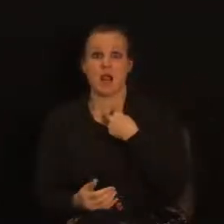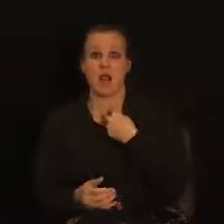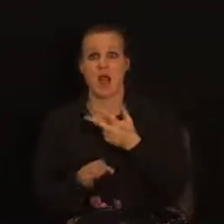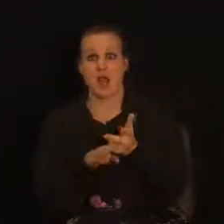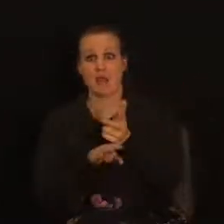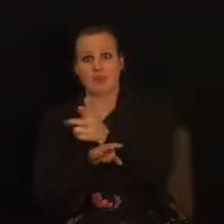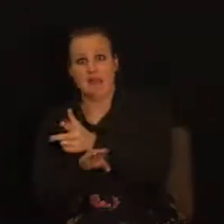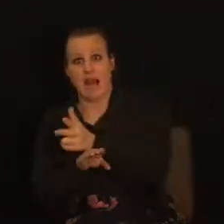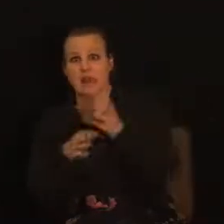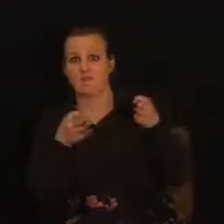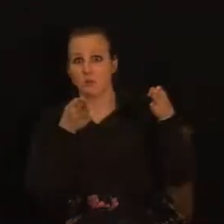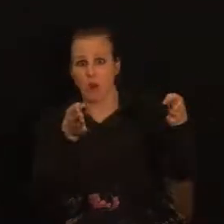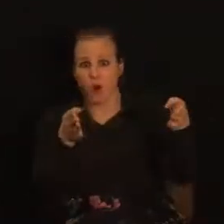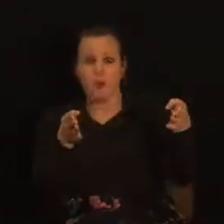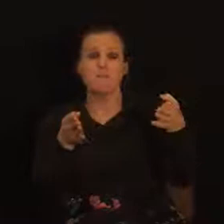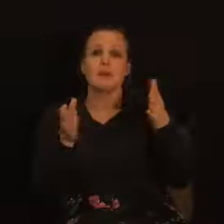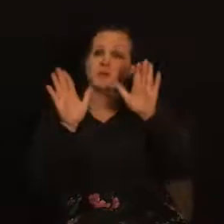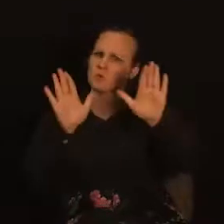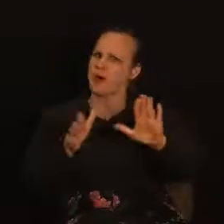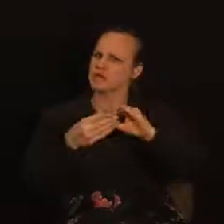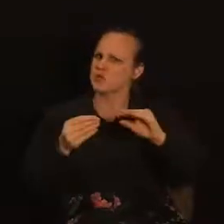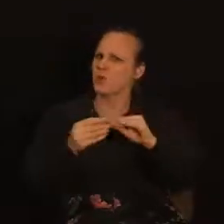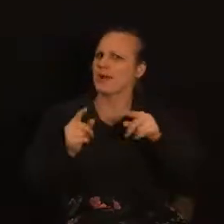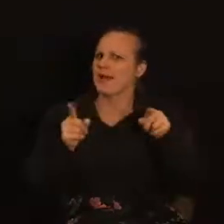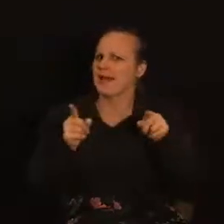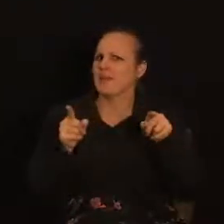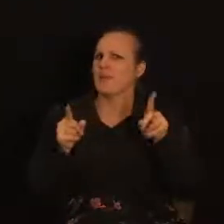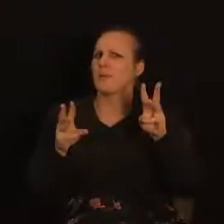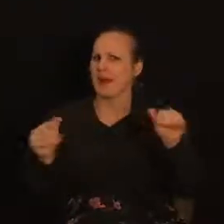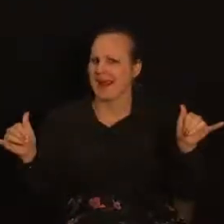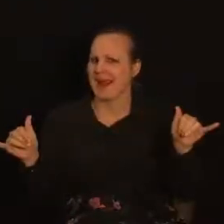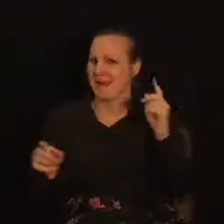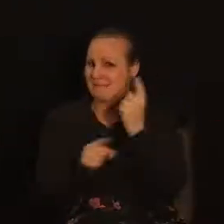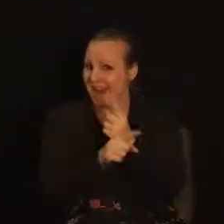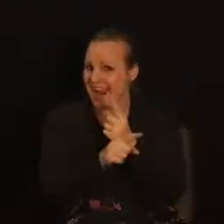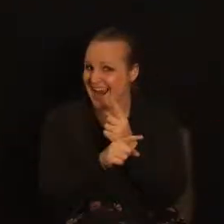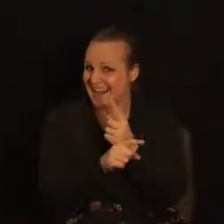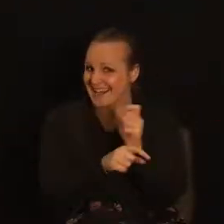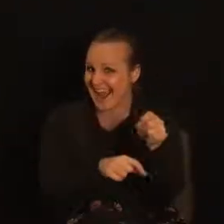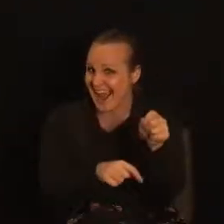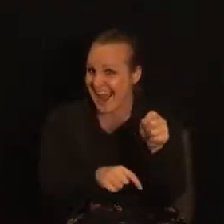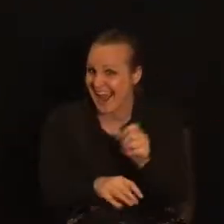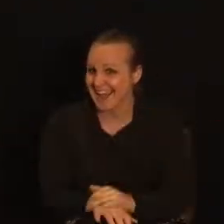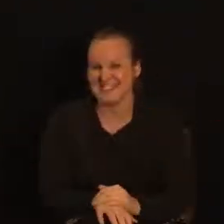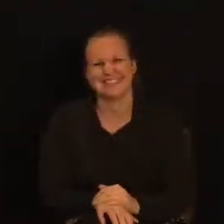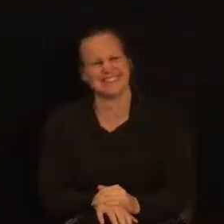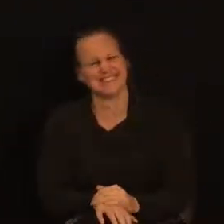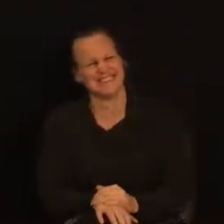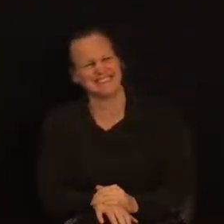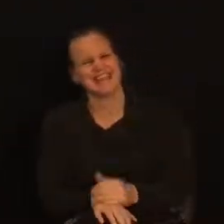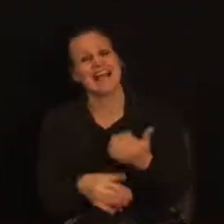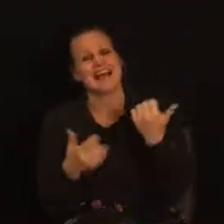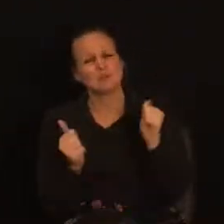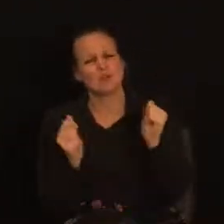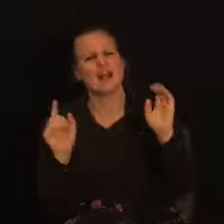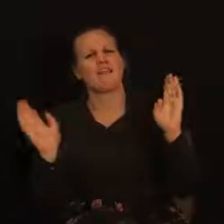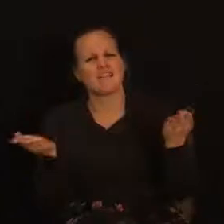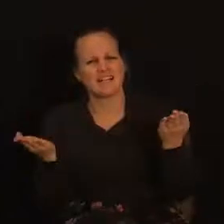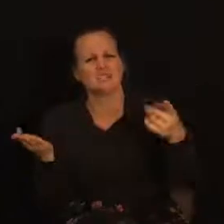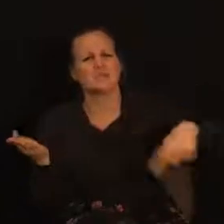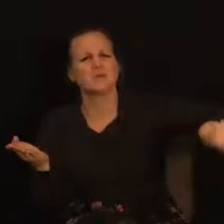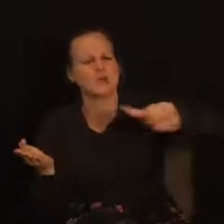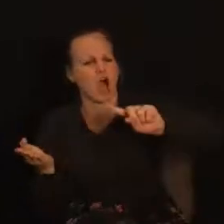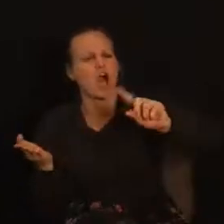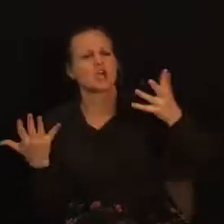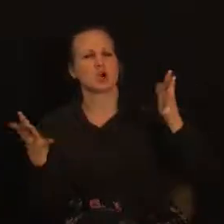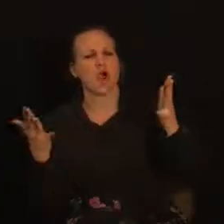great story either way, right? Yeah? Okay. I'm just trying to sway you all, even though you're already on